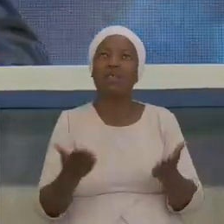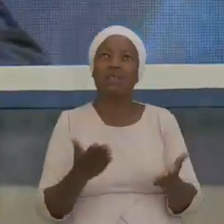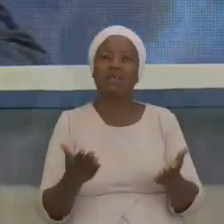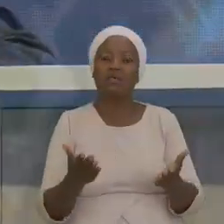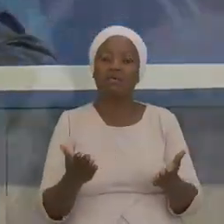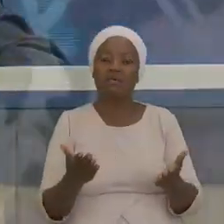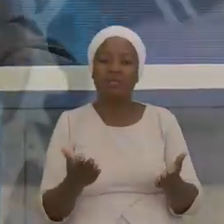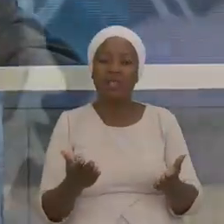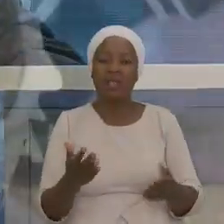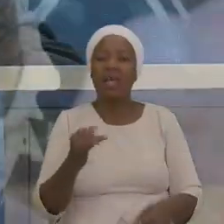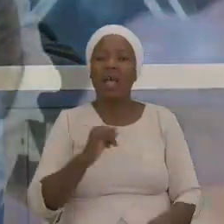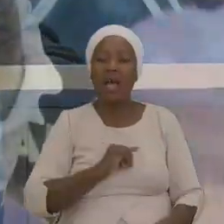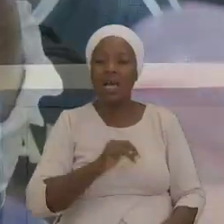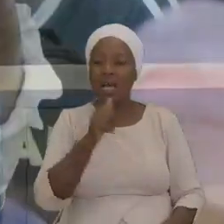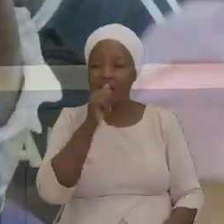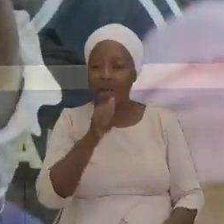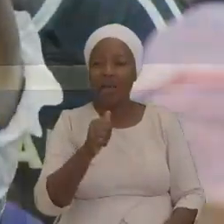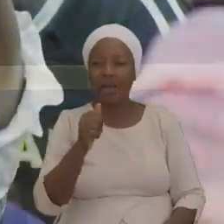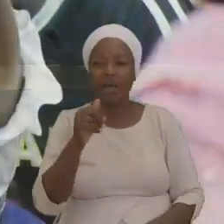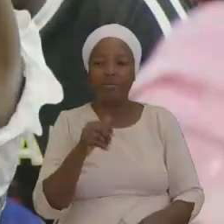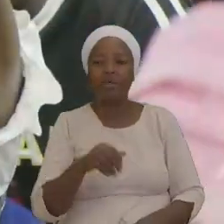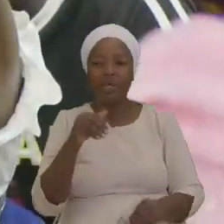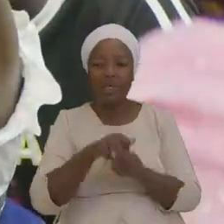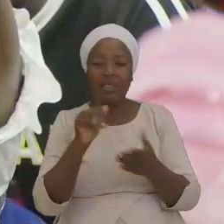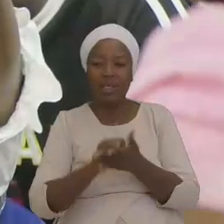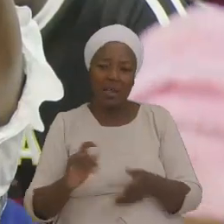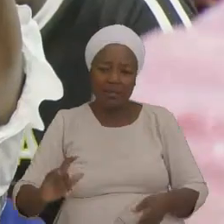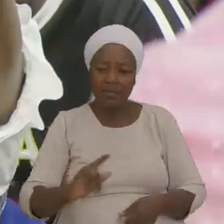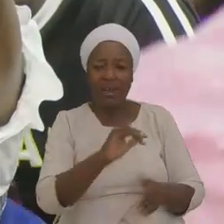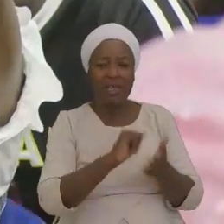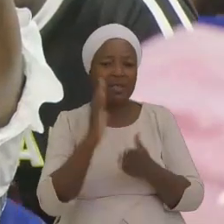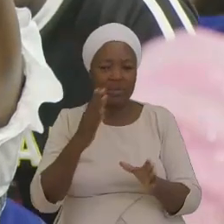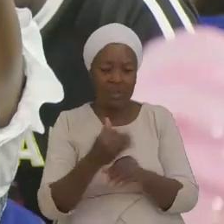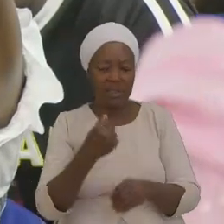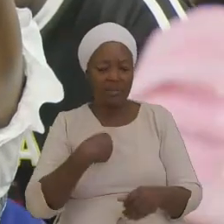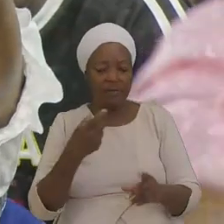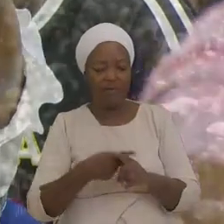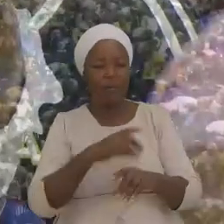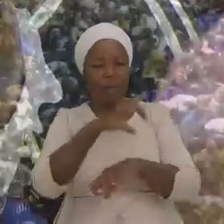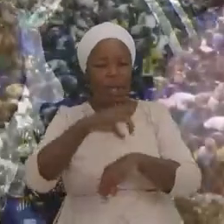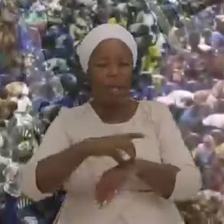here. I am for that flight that takes me from earth to heaven.